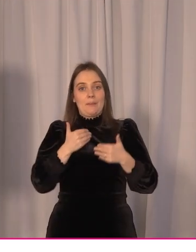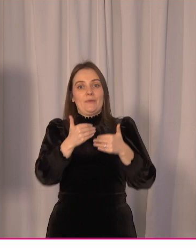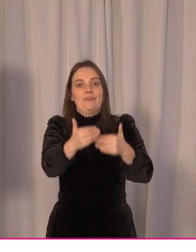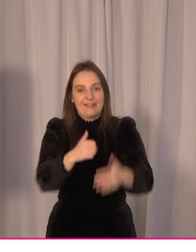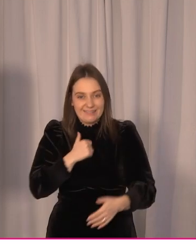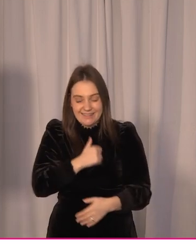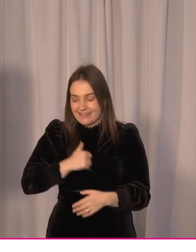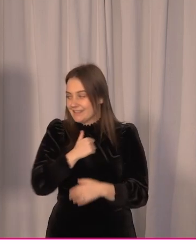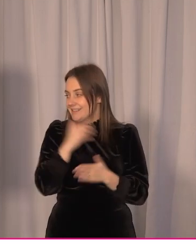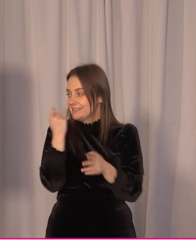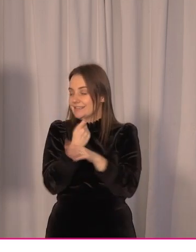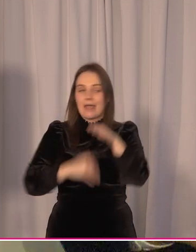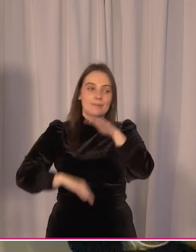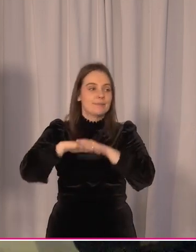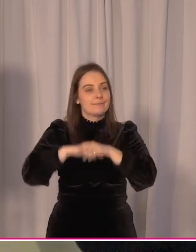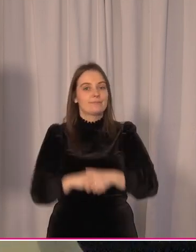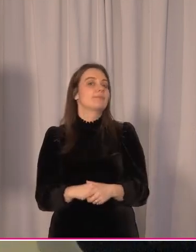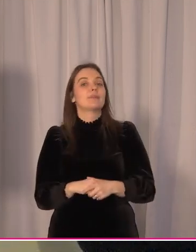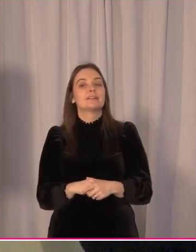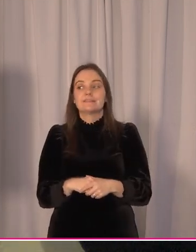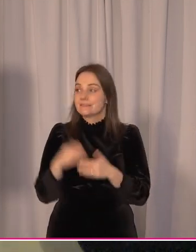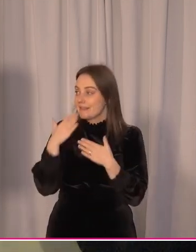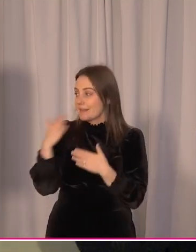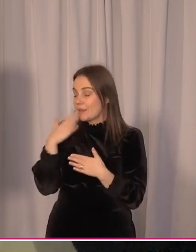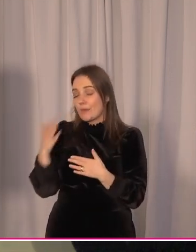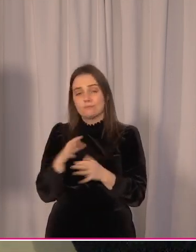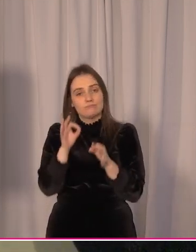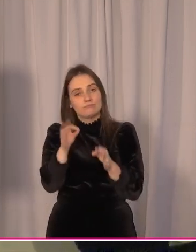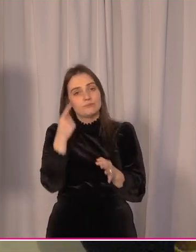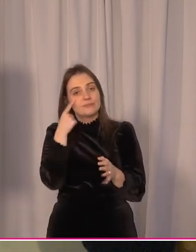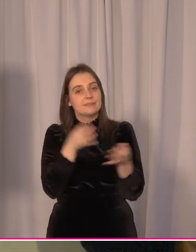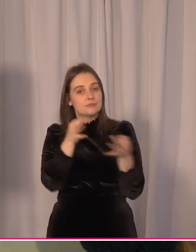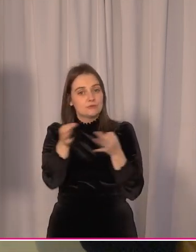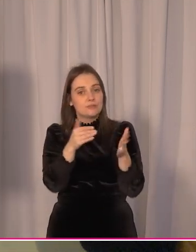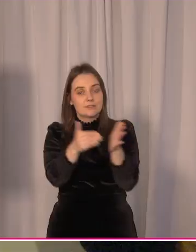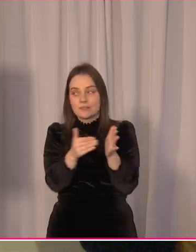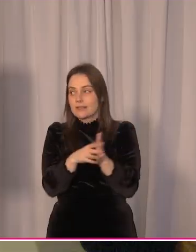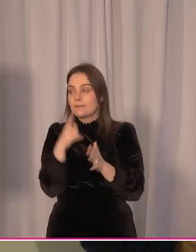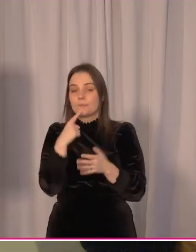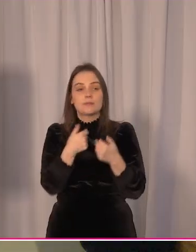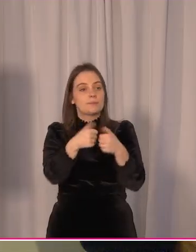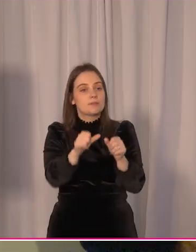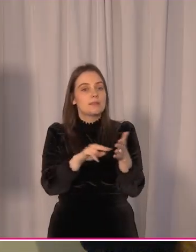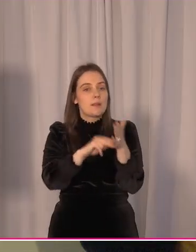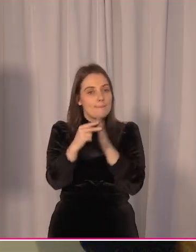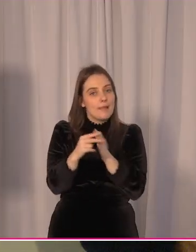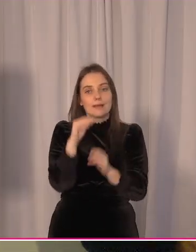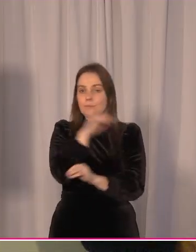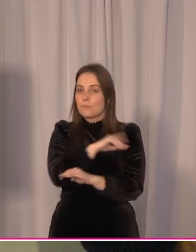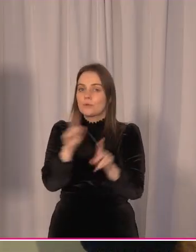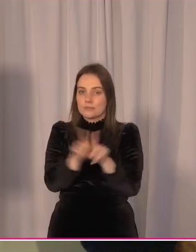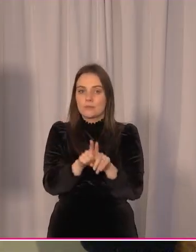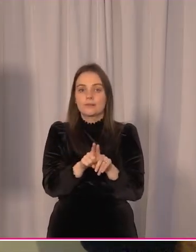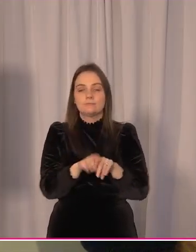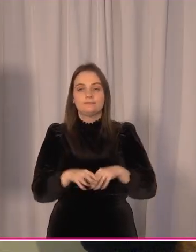Thank you. Thank you. And it's really good to see this strategy, but as you say, implementation and the planning for that is really important.